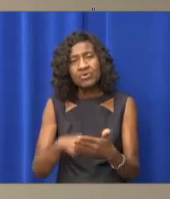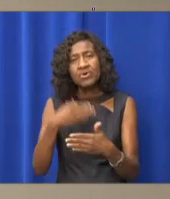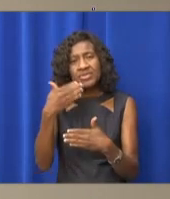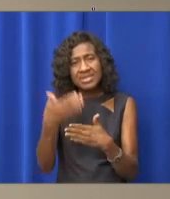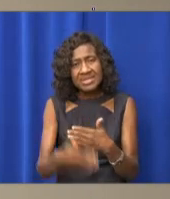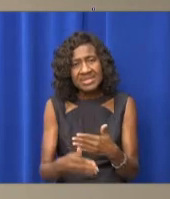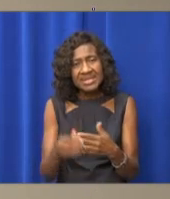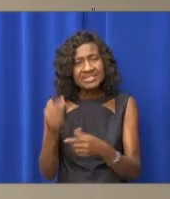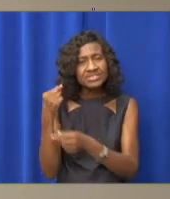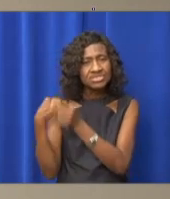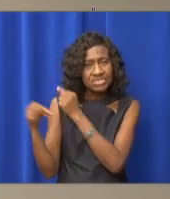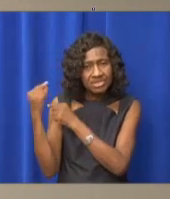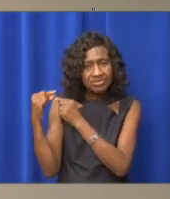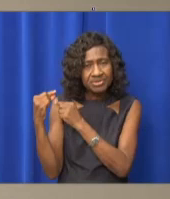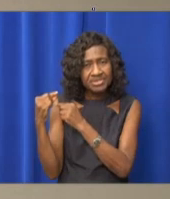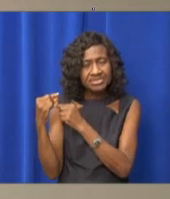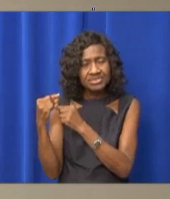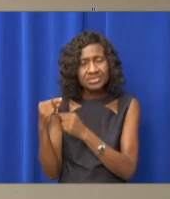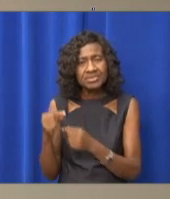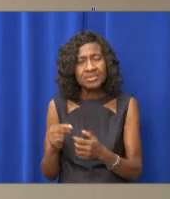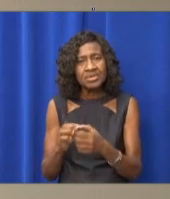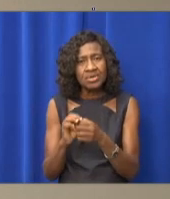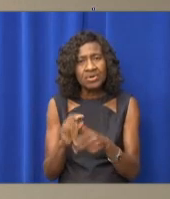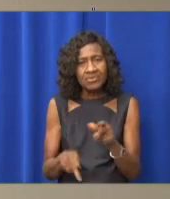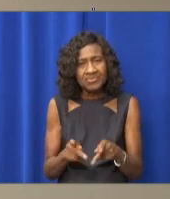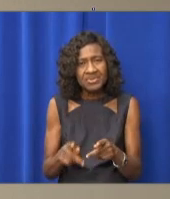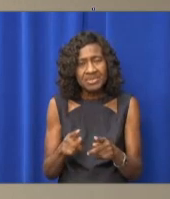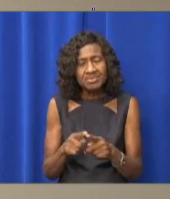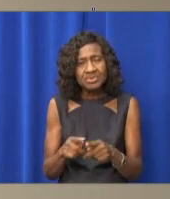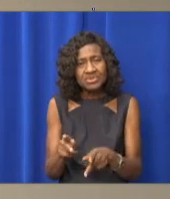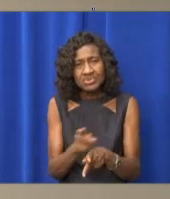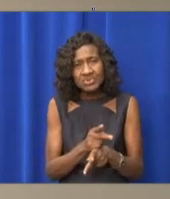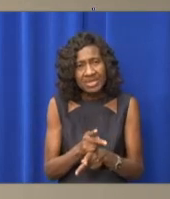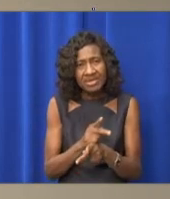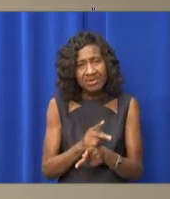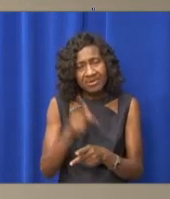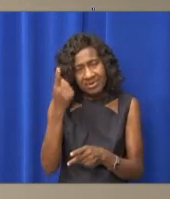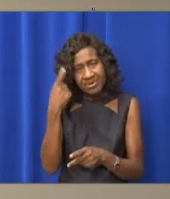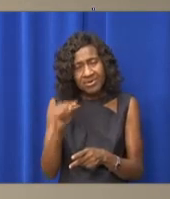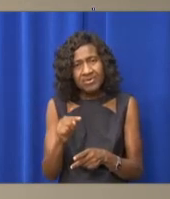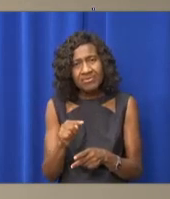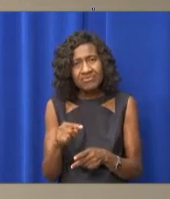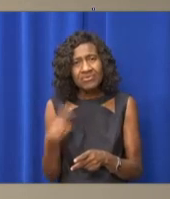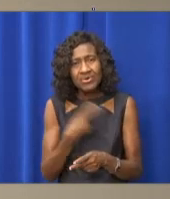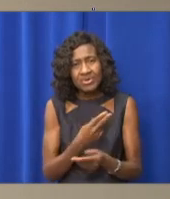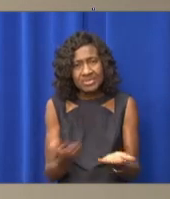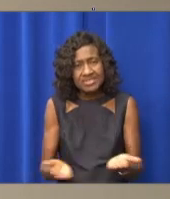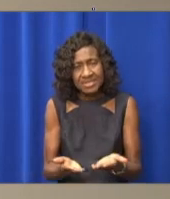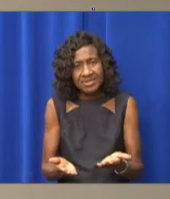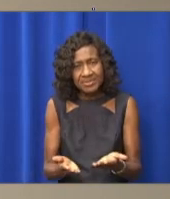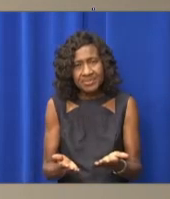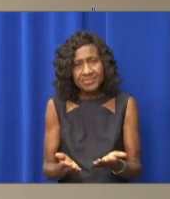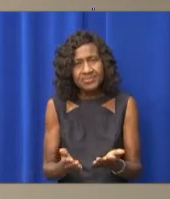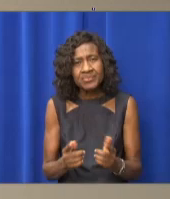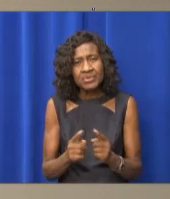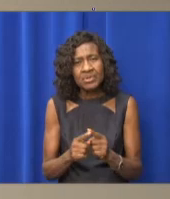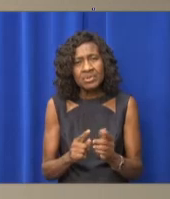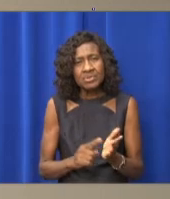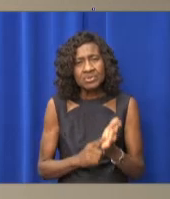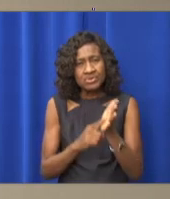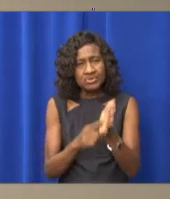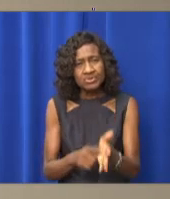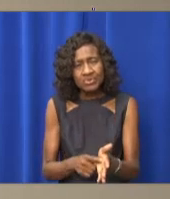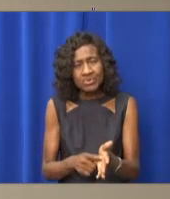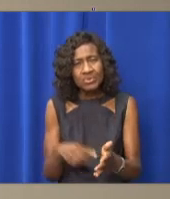for our country. I encourage everyone in our community to find an opportunity and in your own unique way to show appreciation to